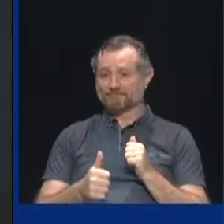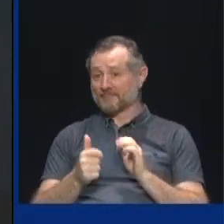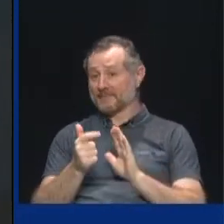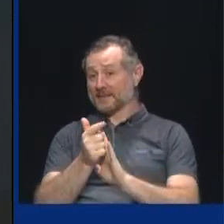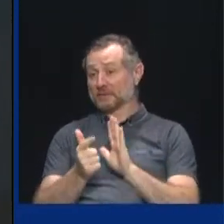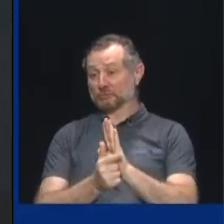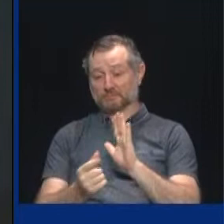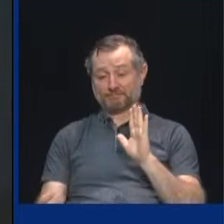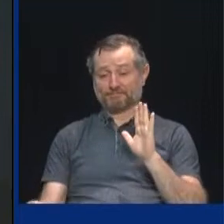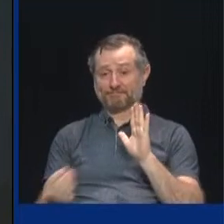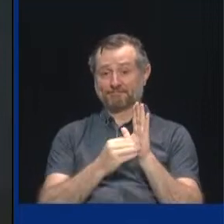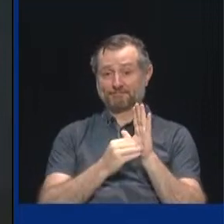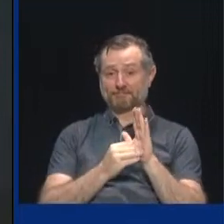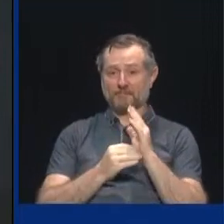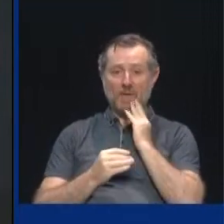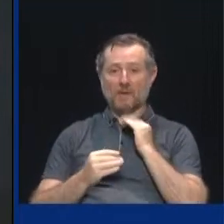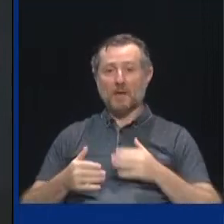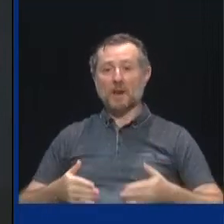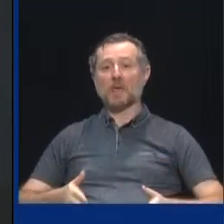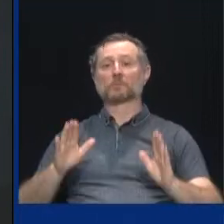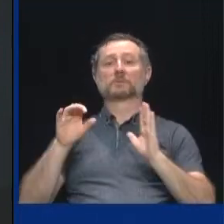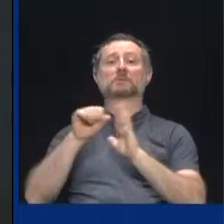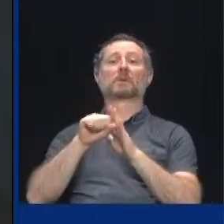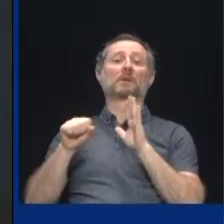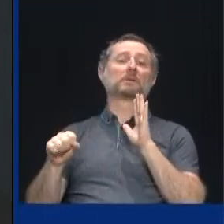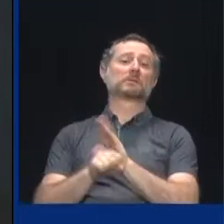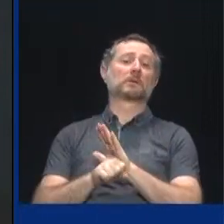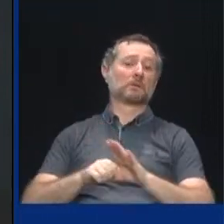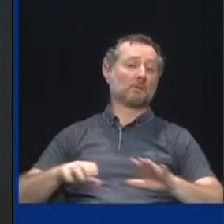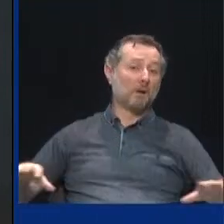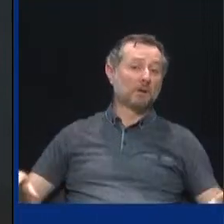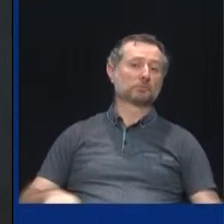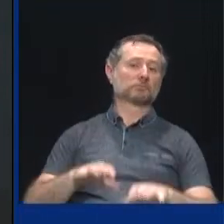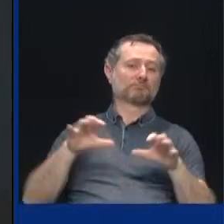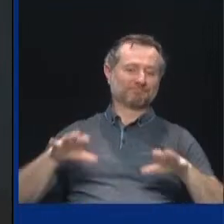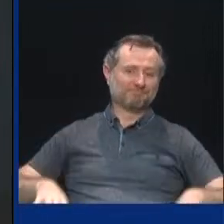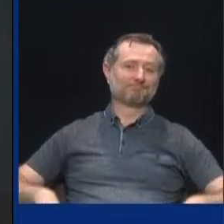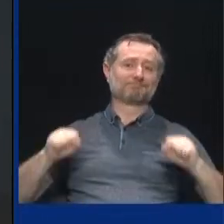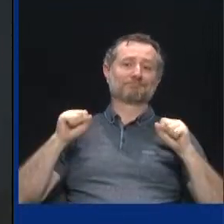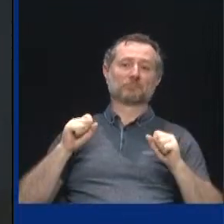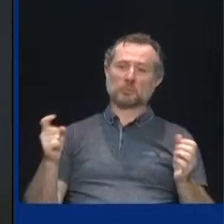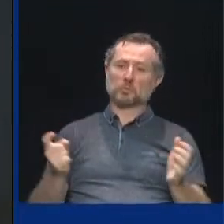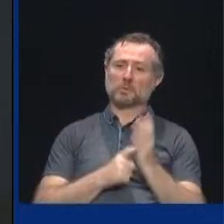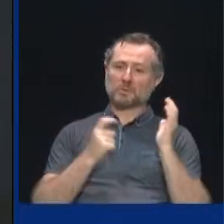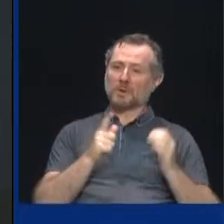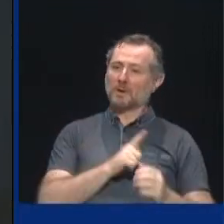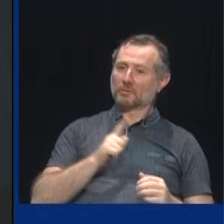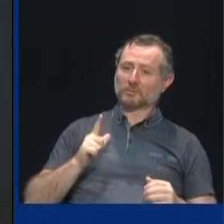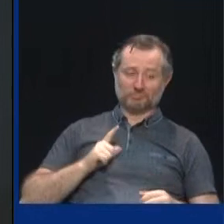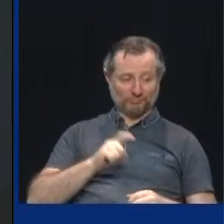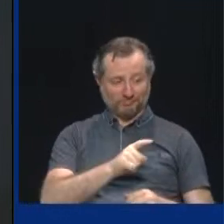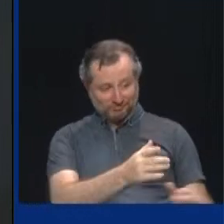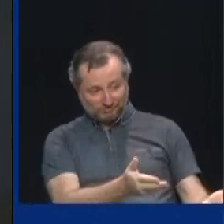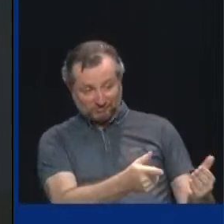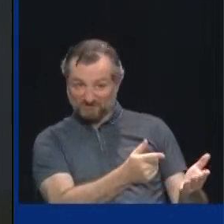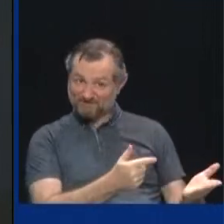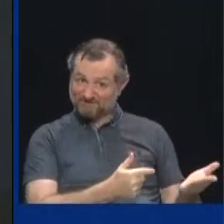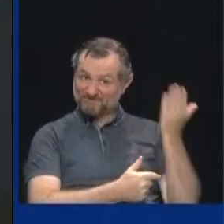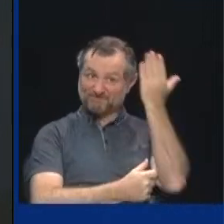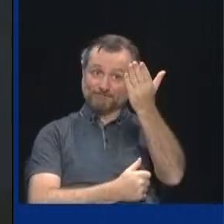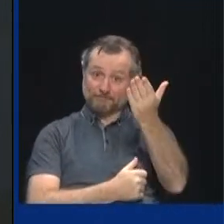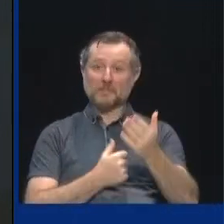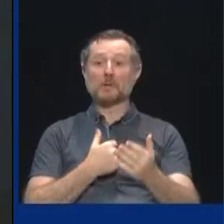legislation that would allow state action. It requires legislative action. So it's up to the localities right